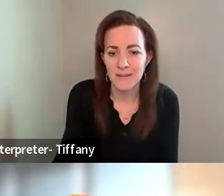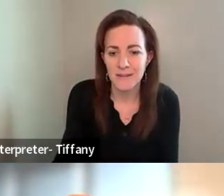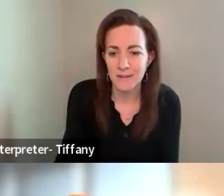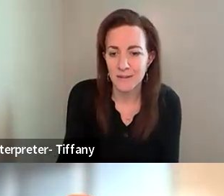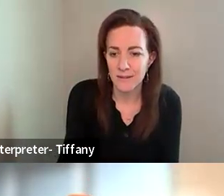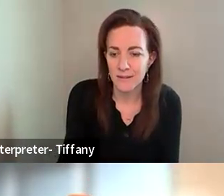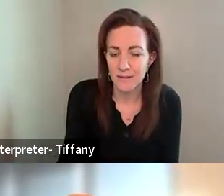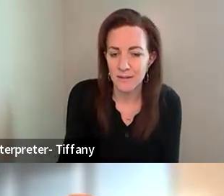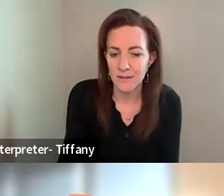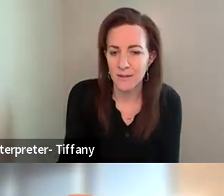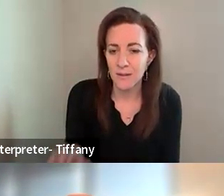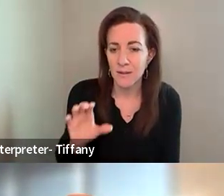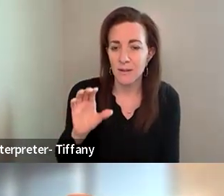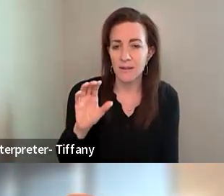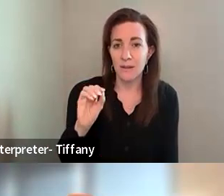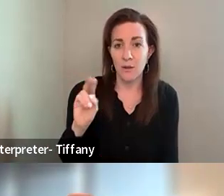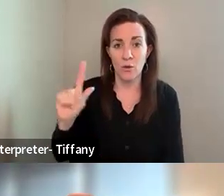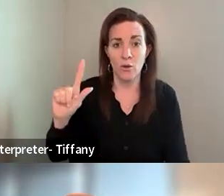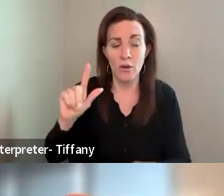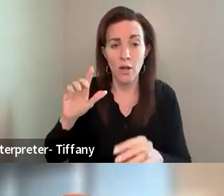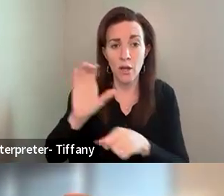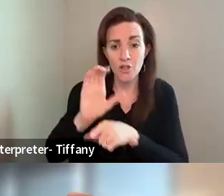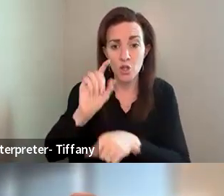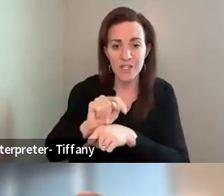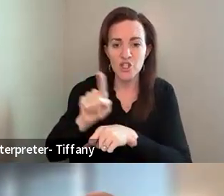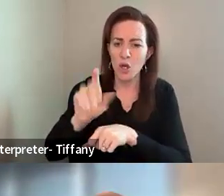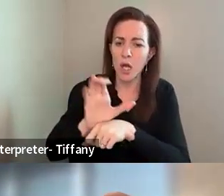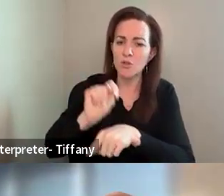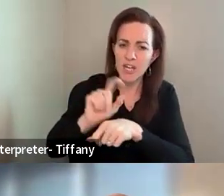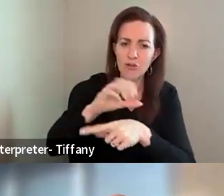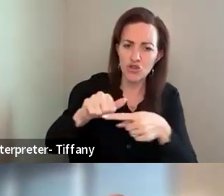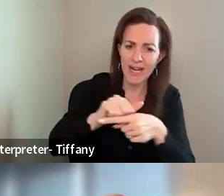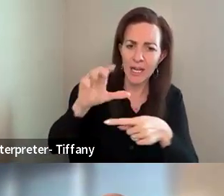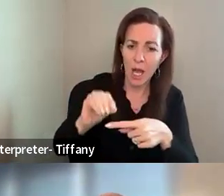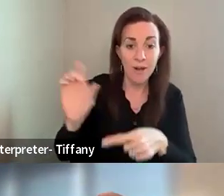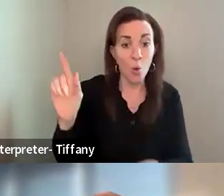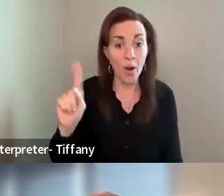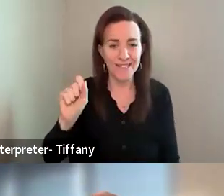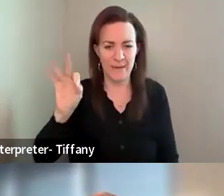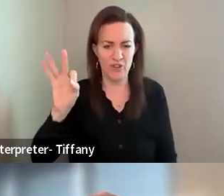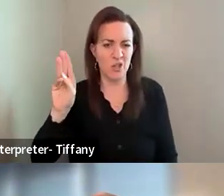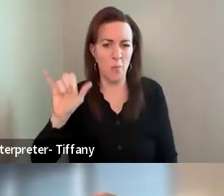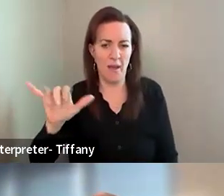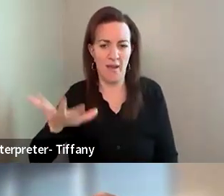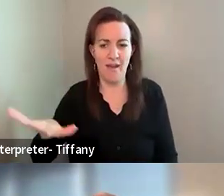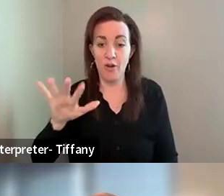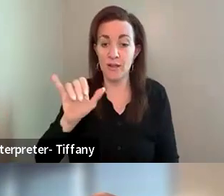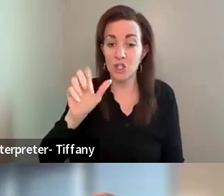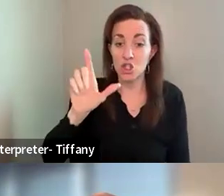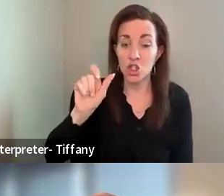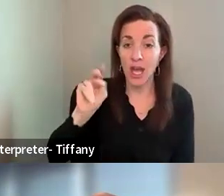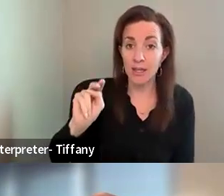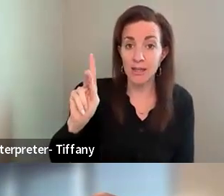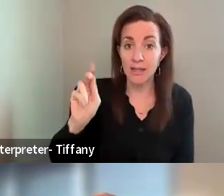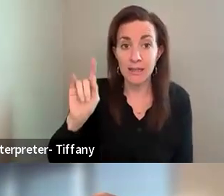a consultation and training company. They are based out in the San Francisco Bay Area. We have Jacqueline and Caitlin who are here, and they